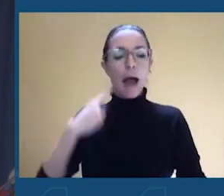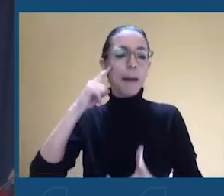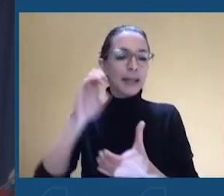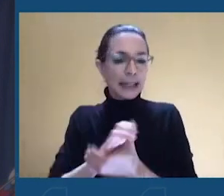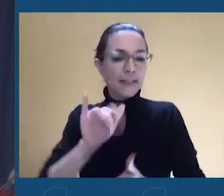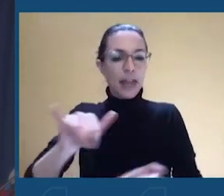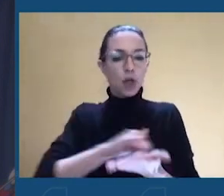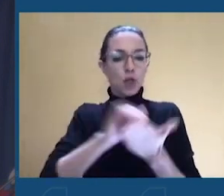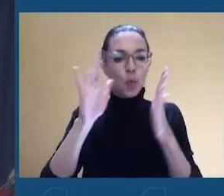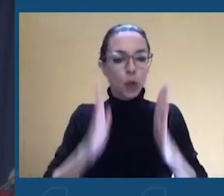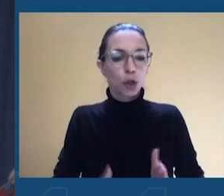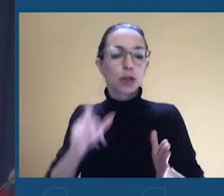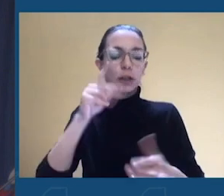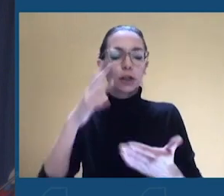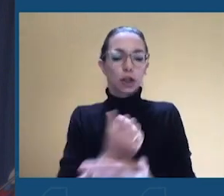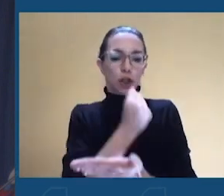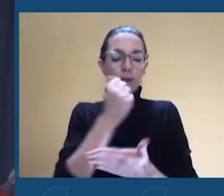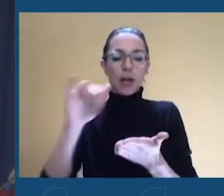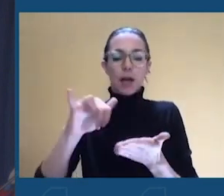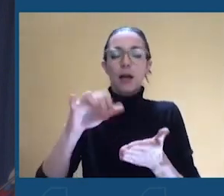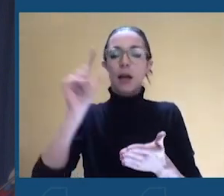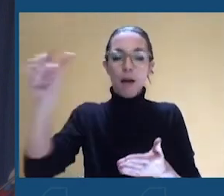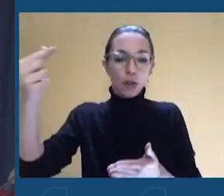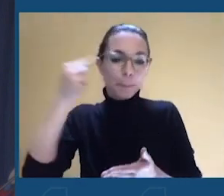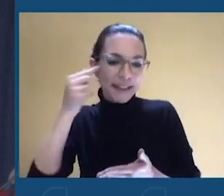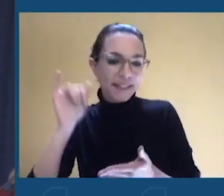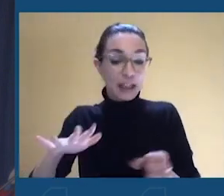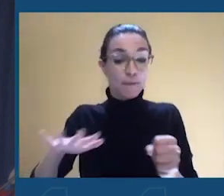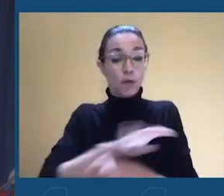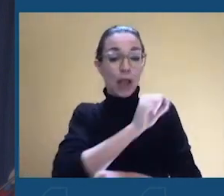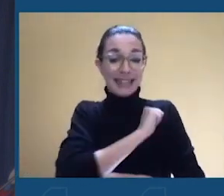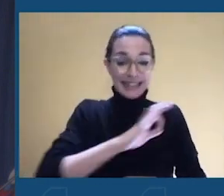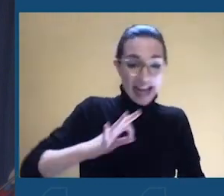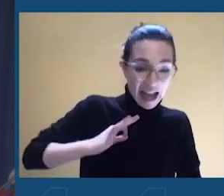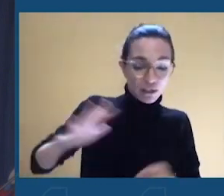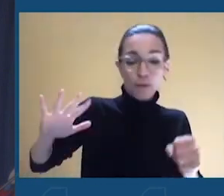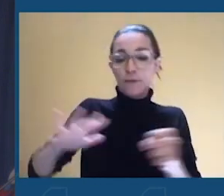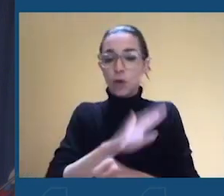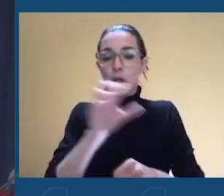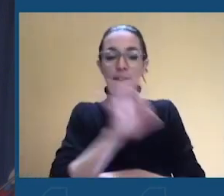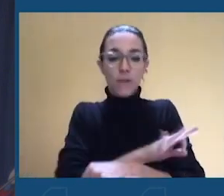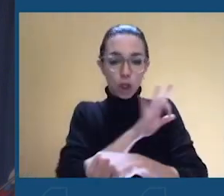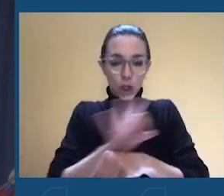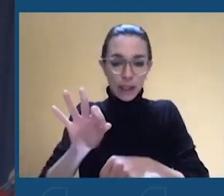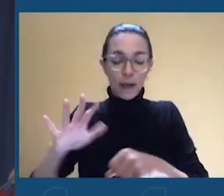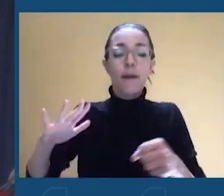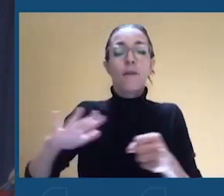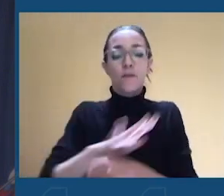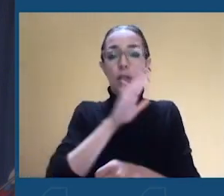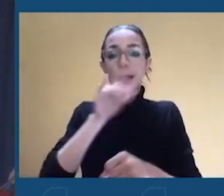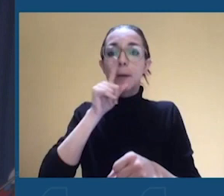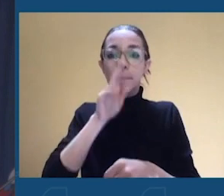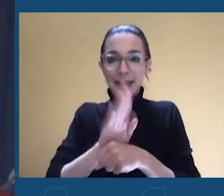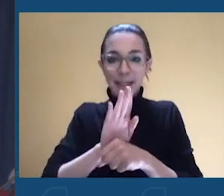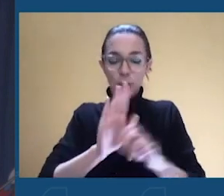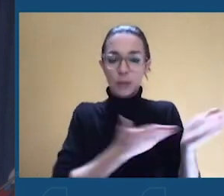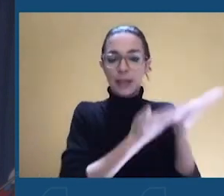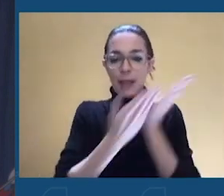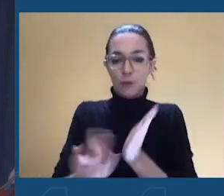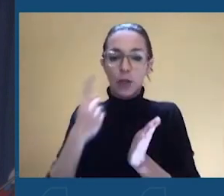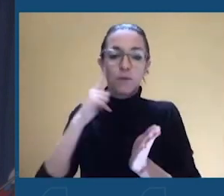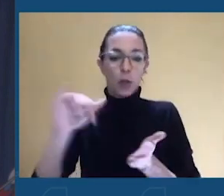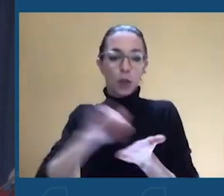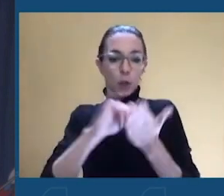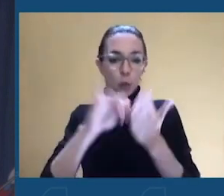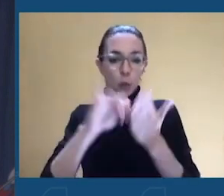a government that is fully staffed, fully functioning, and fully committed to delivering for New Yorkers. They deserve a government that will